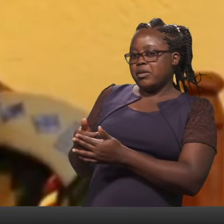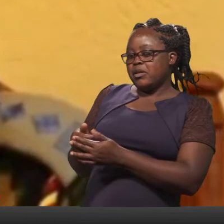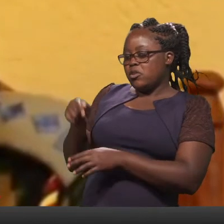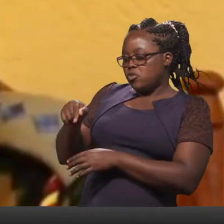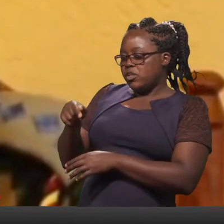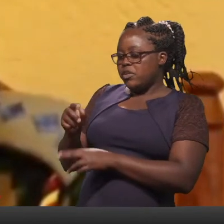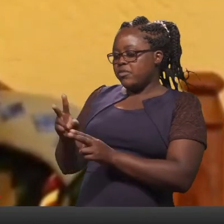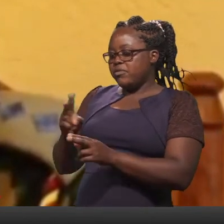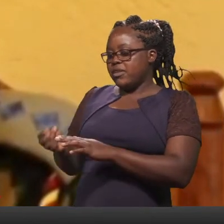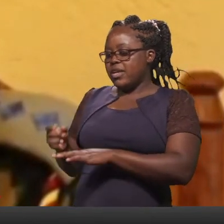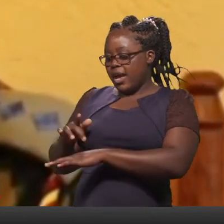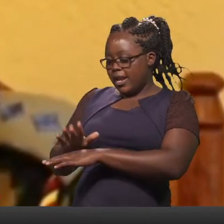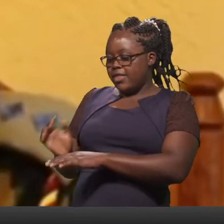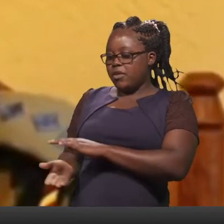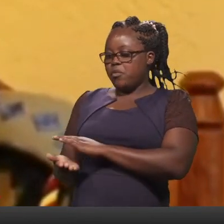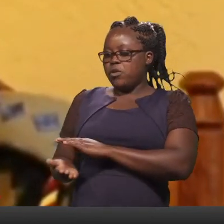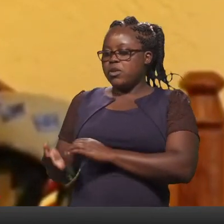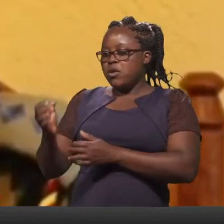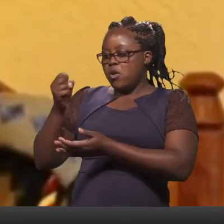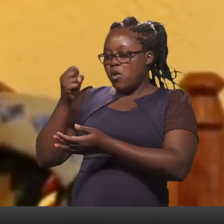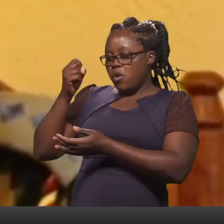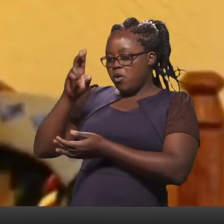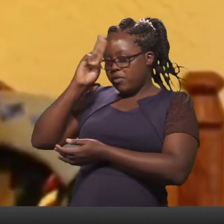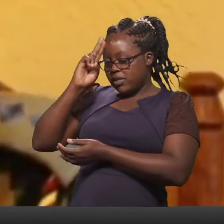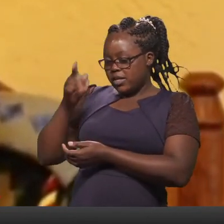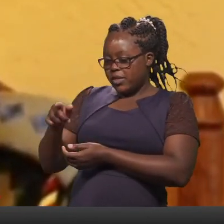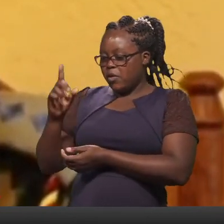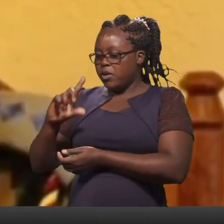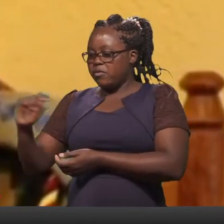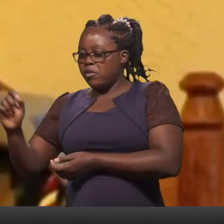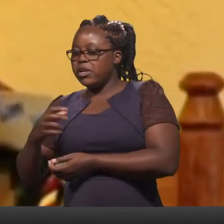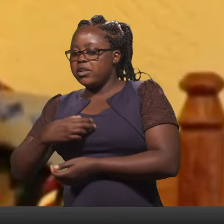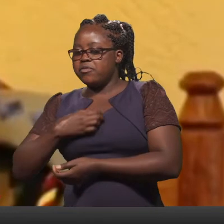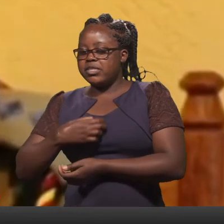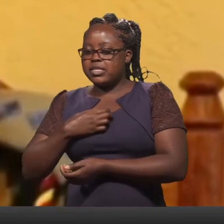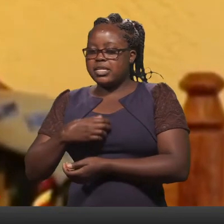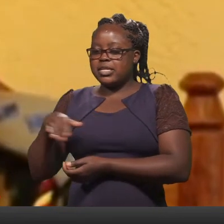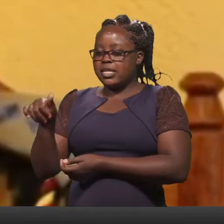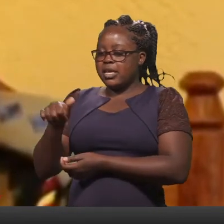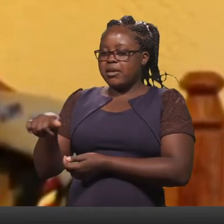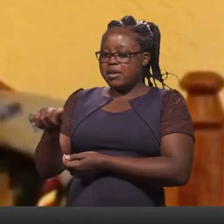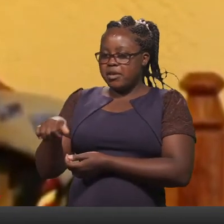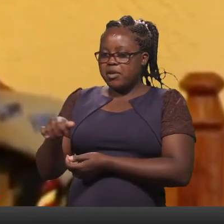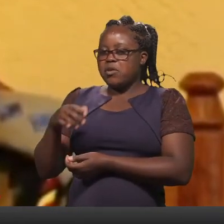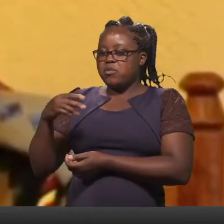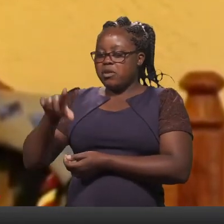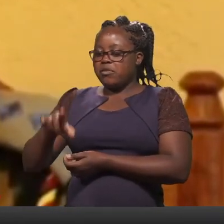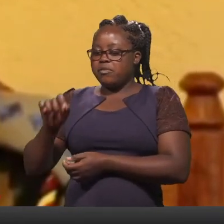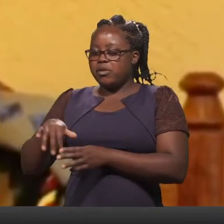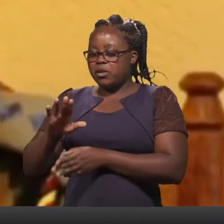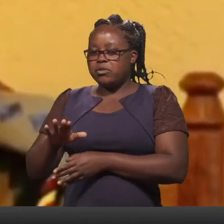range today very early in the morning officers are there we have revisited the scene